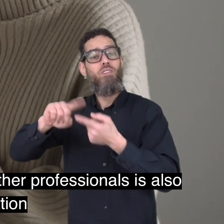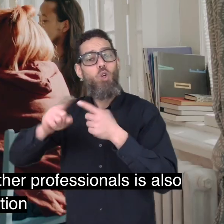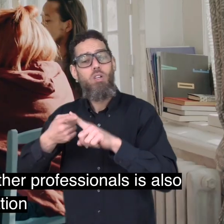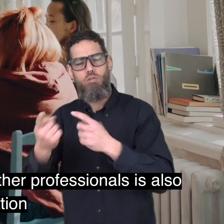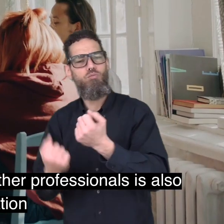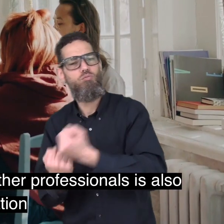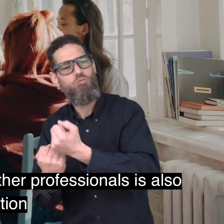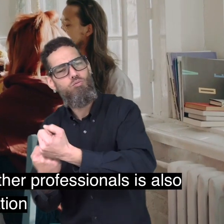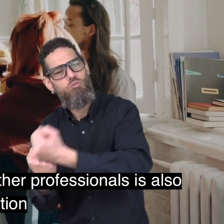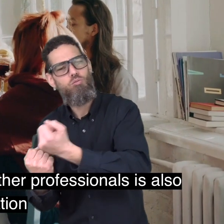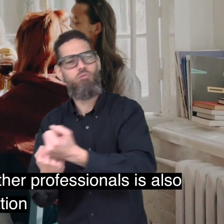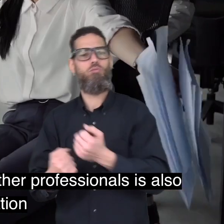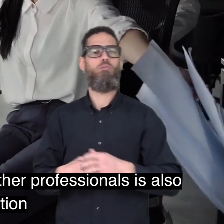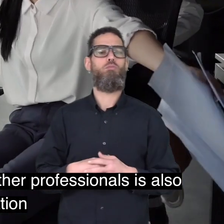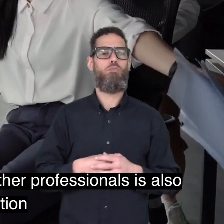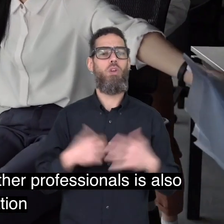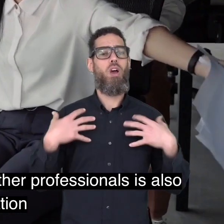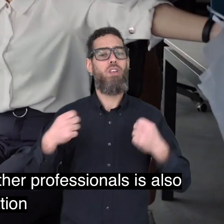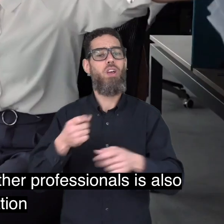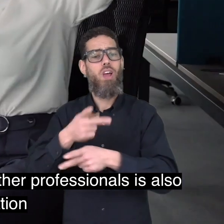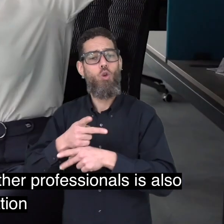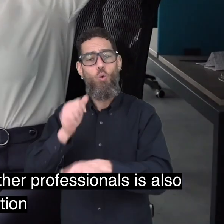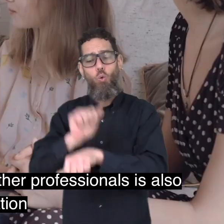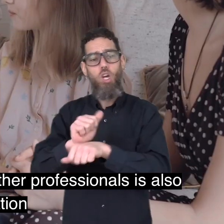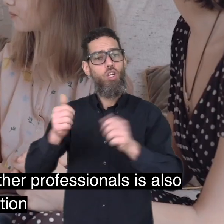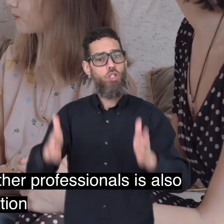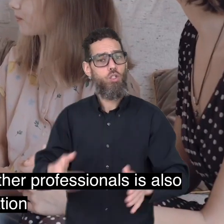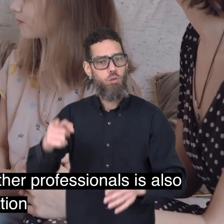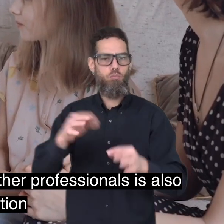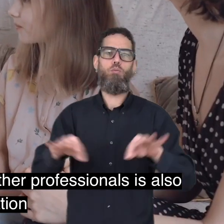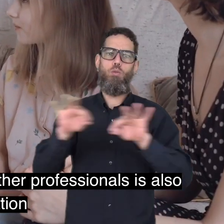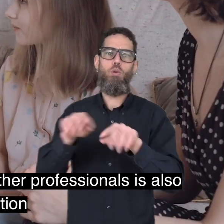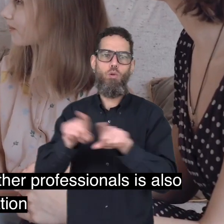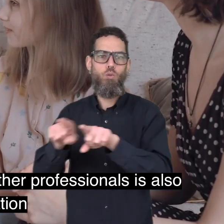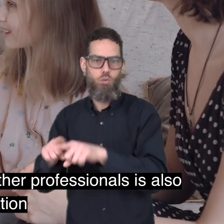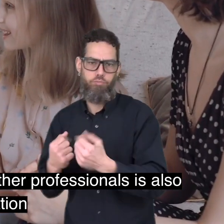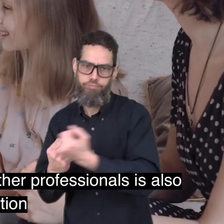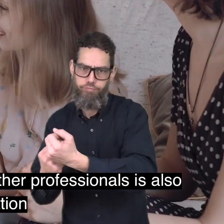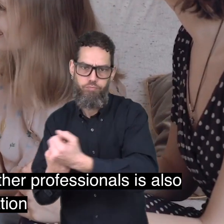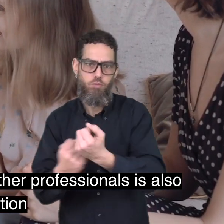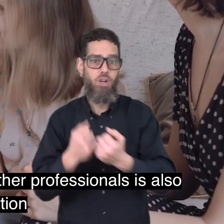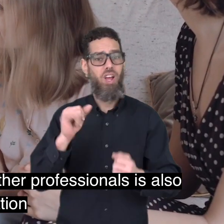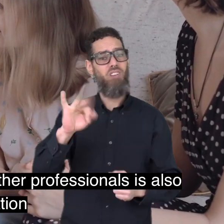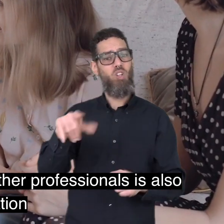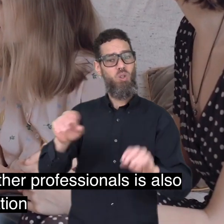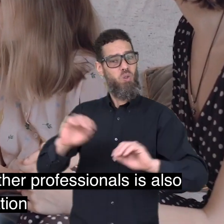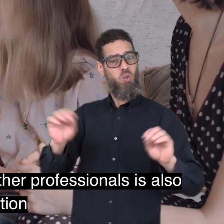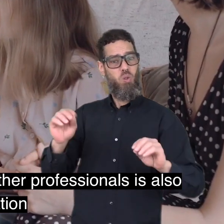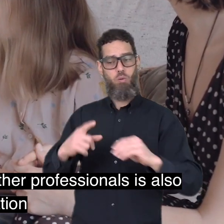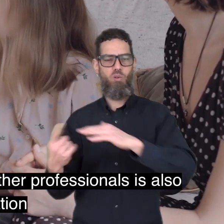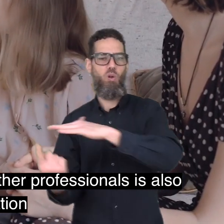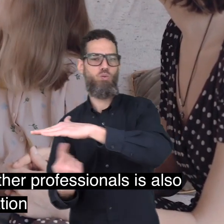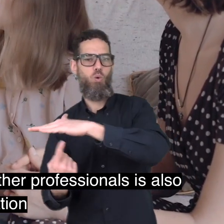family, friends, co-workers, healthcare and other professionals is also essential to avoid exclusion